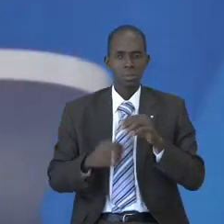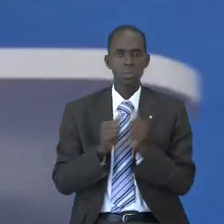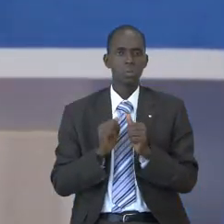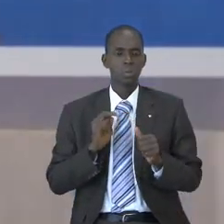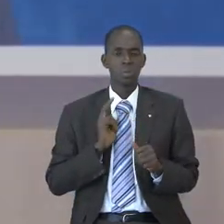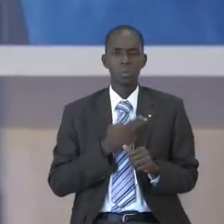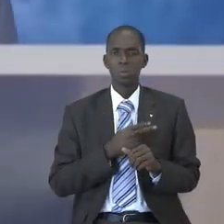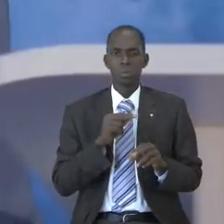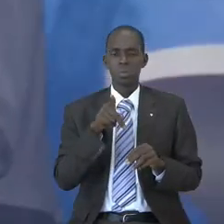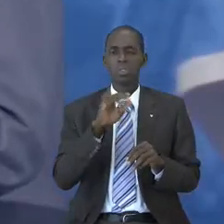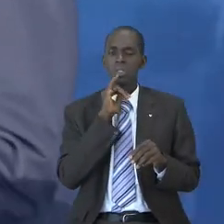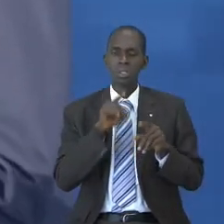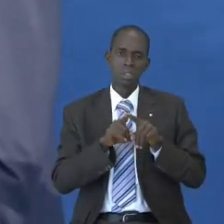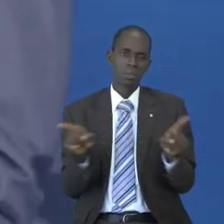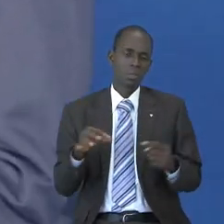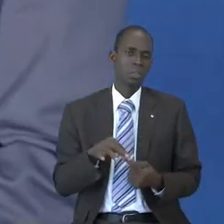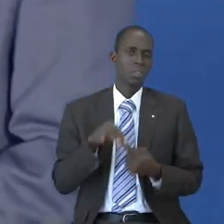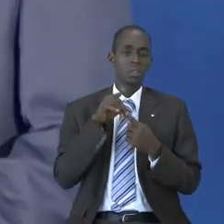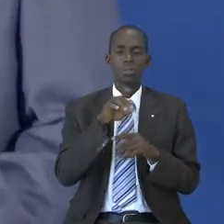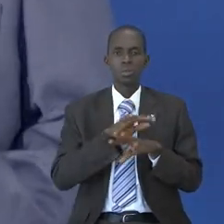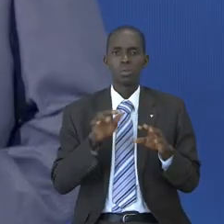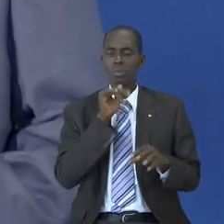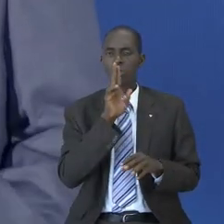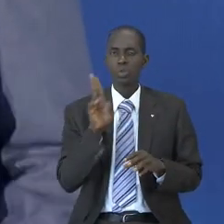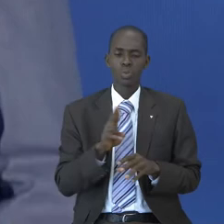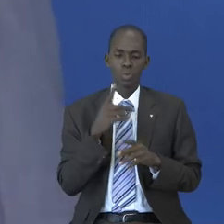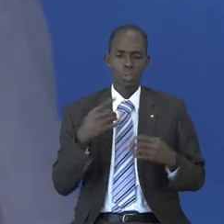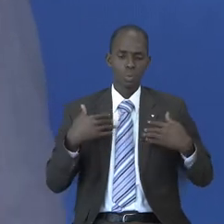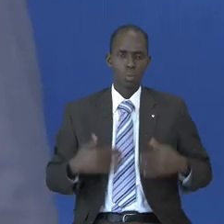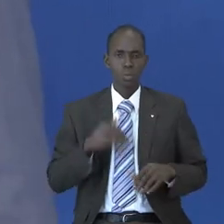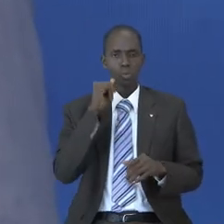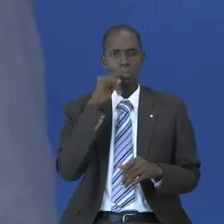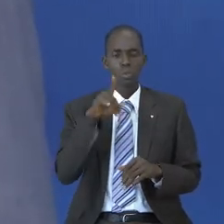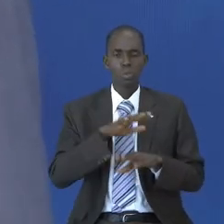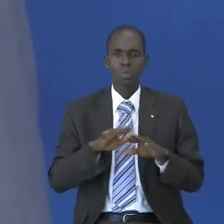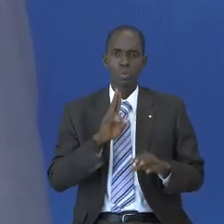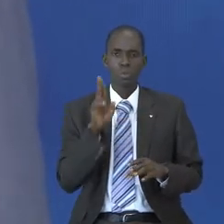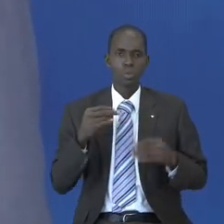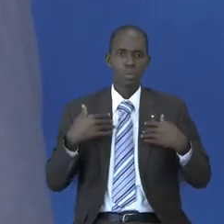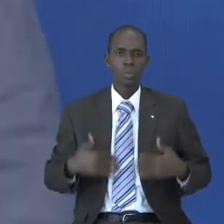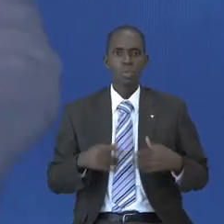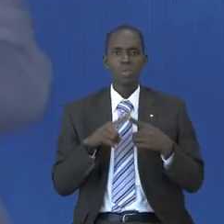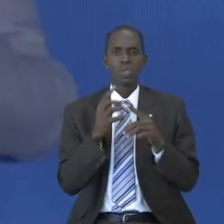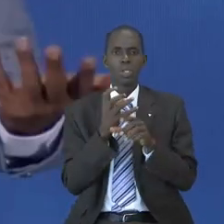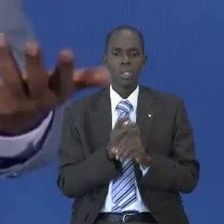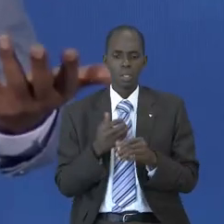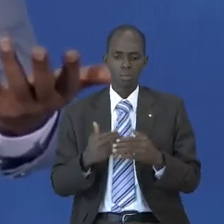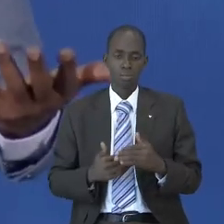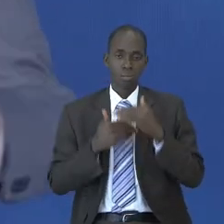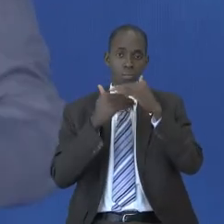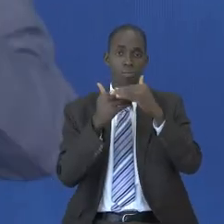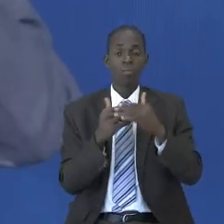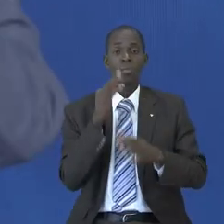peculiar. He does not use his body. She does not use her body to get promotion. If they will